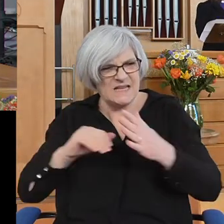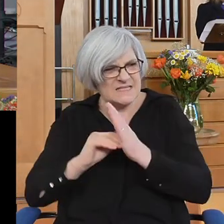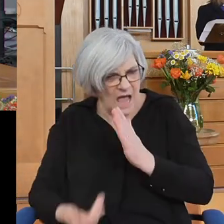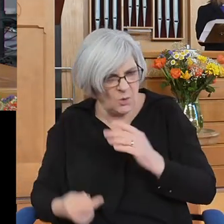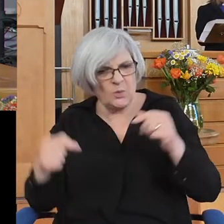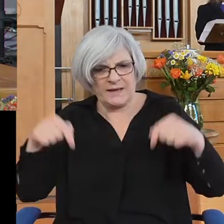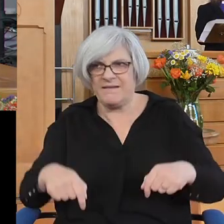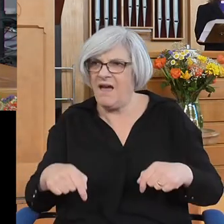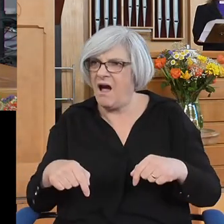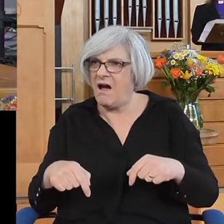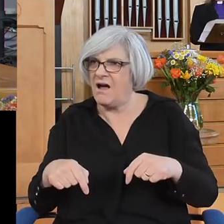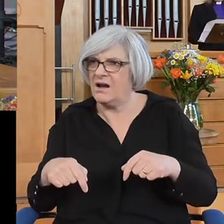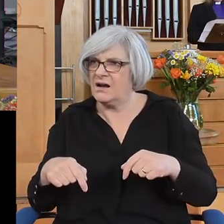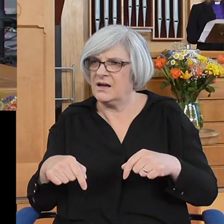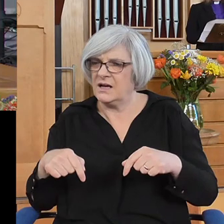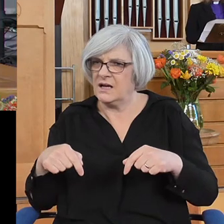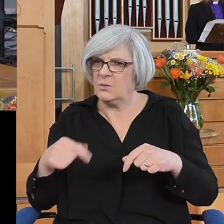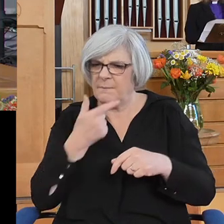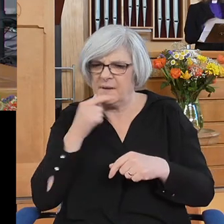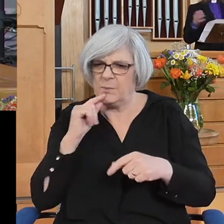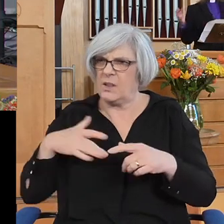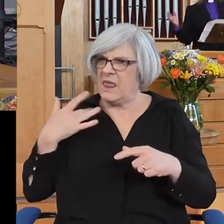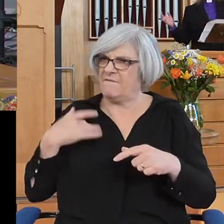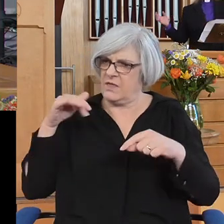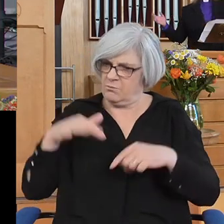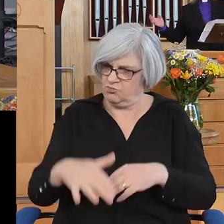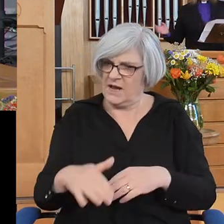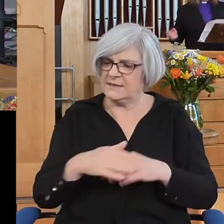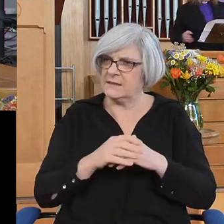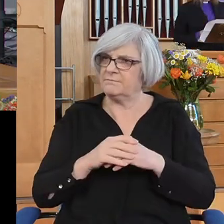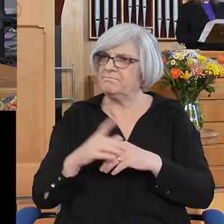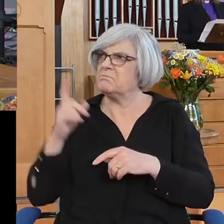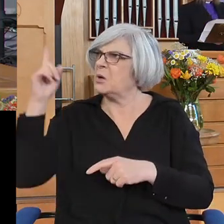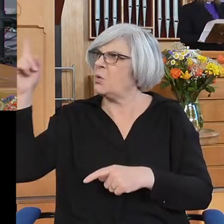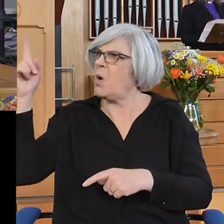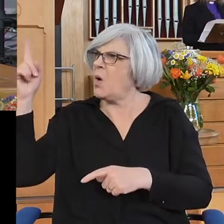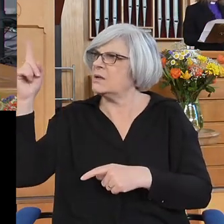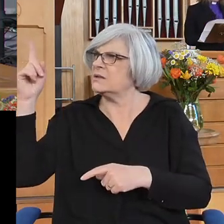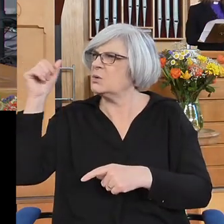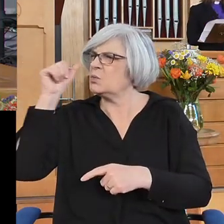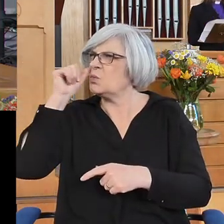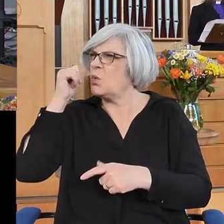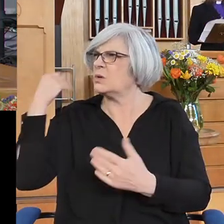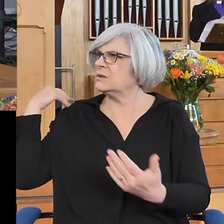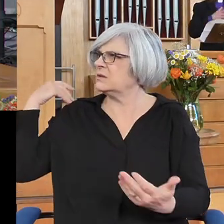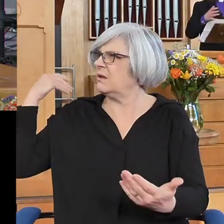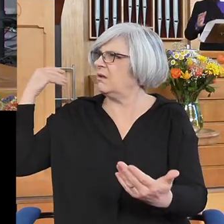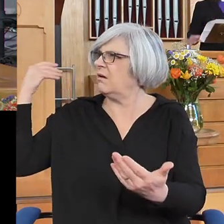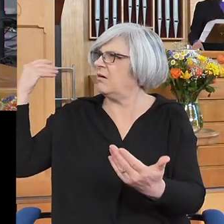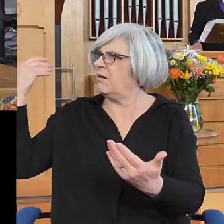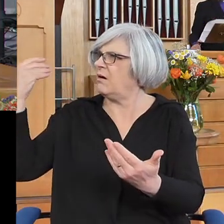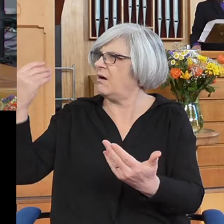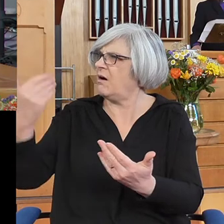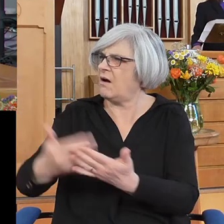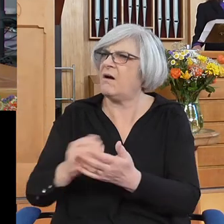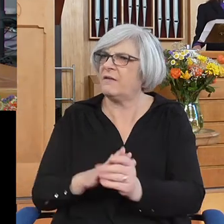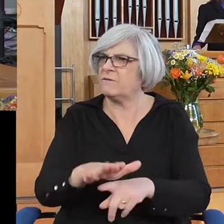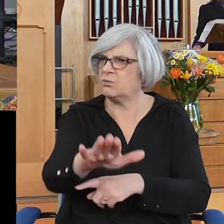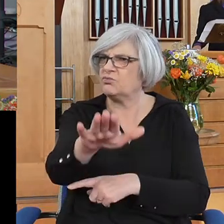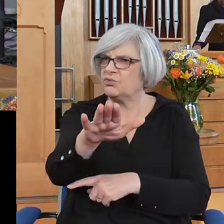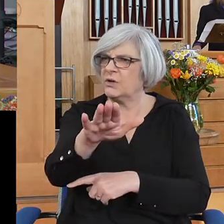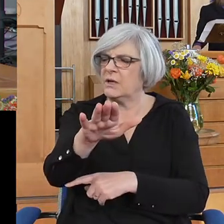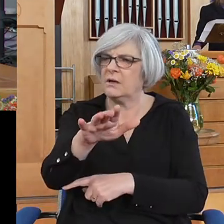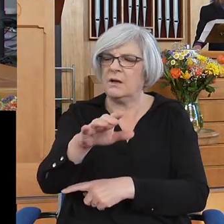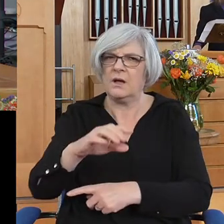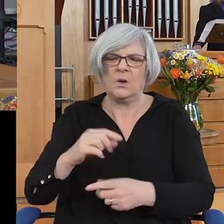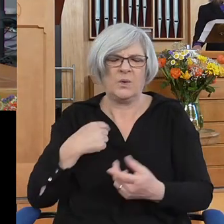We are people of the present. But God holds all time in his hand. We are overwhelmed by